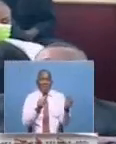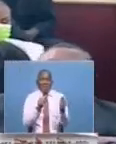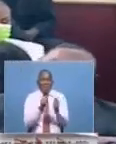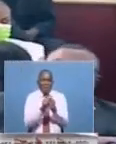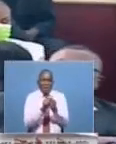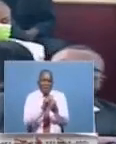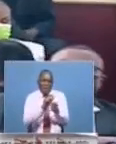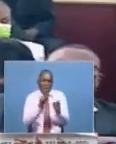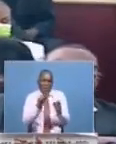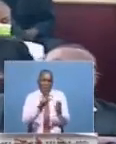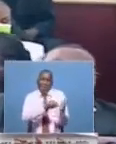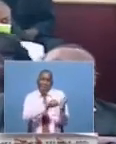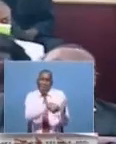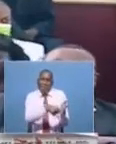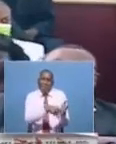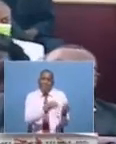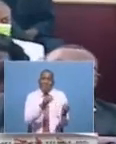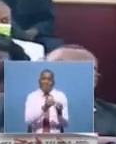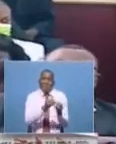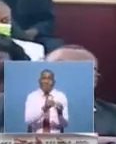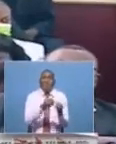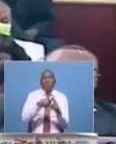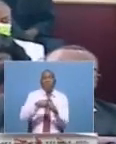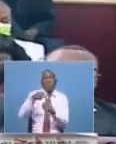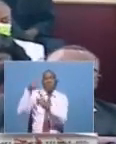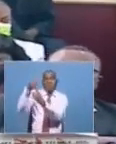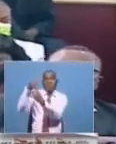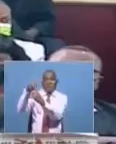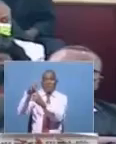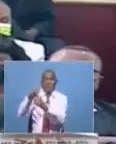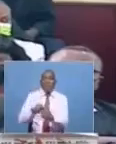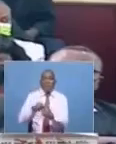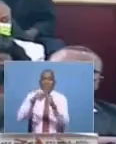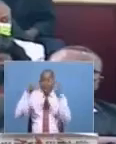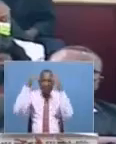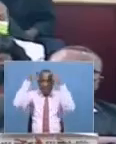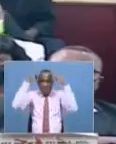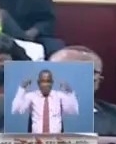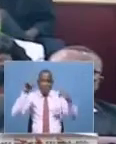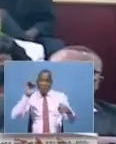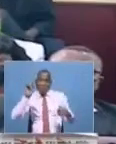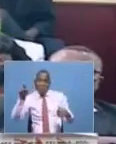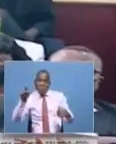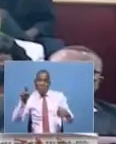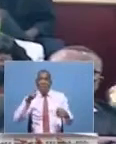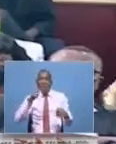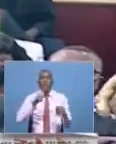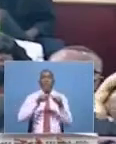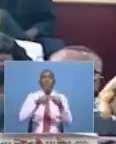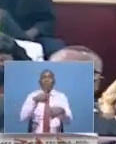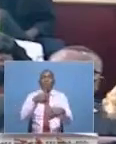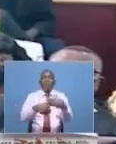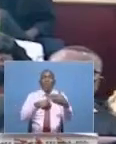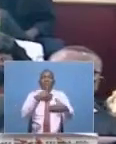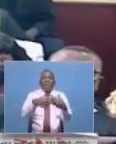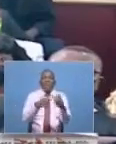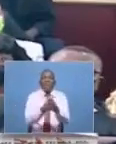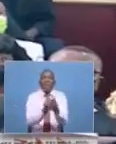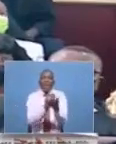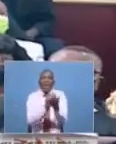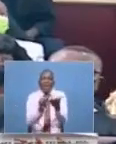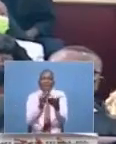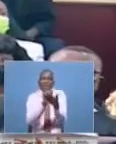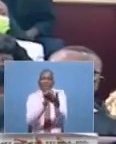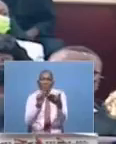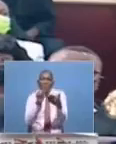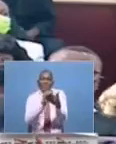the emphasis must be from your lordships, because your lordships go on to underline a